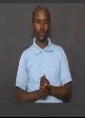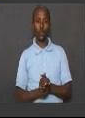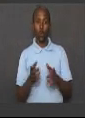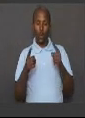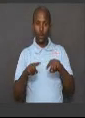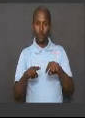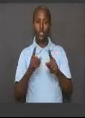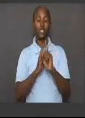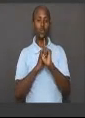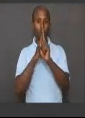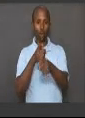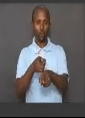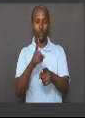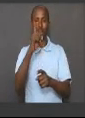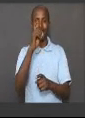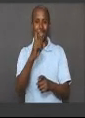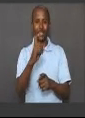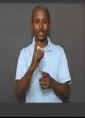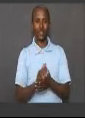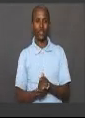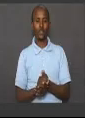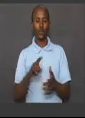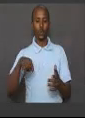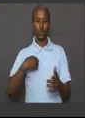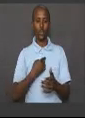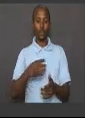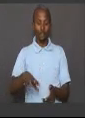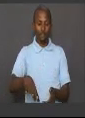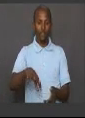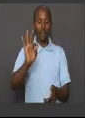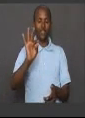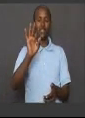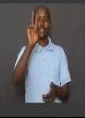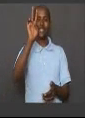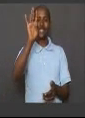When we solve for x, we find that